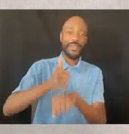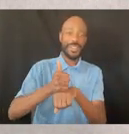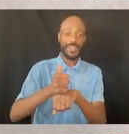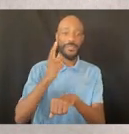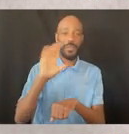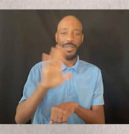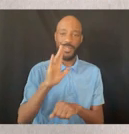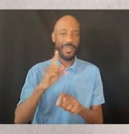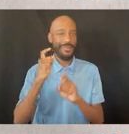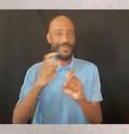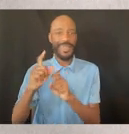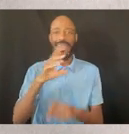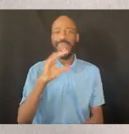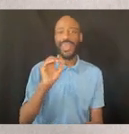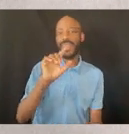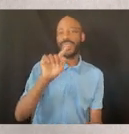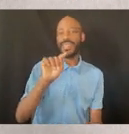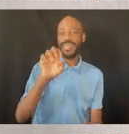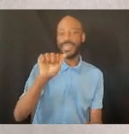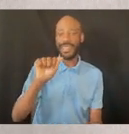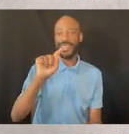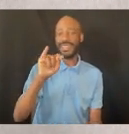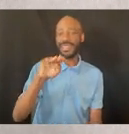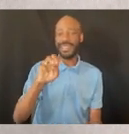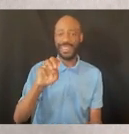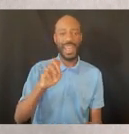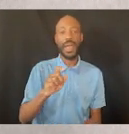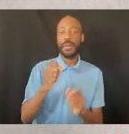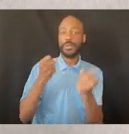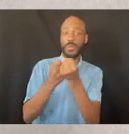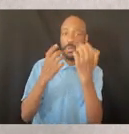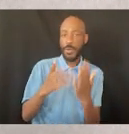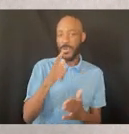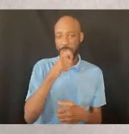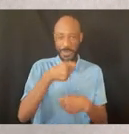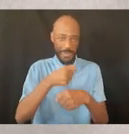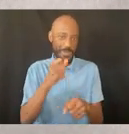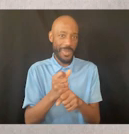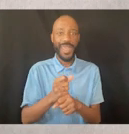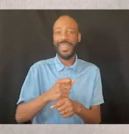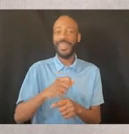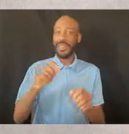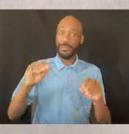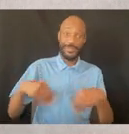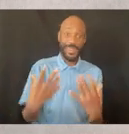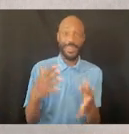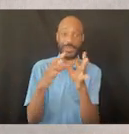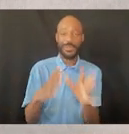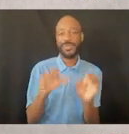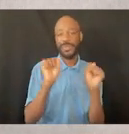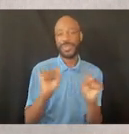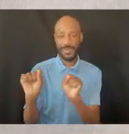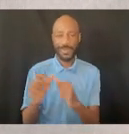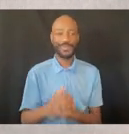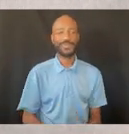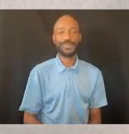who help make ASL interpretation possible. You can find out more at opulentmobility.com. That information will